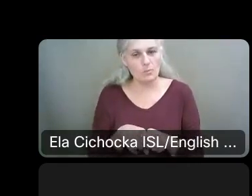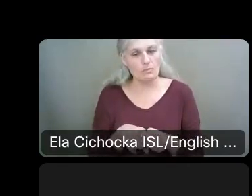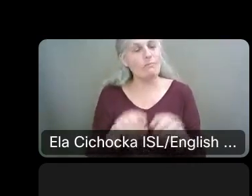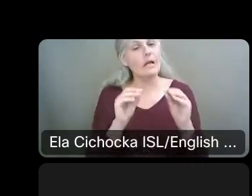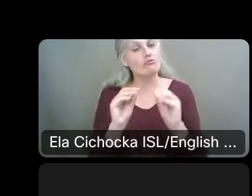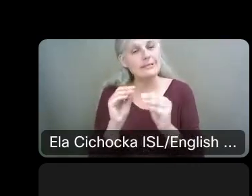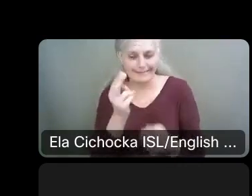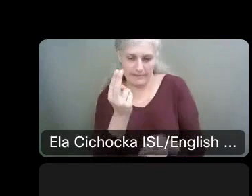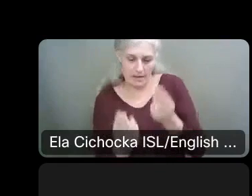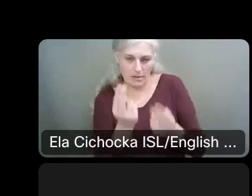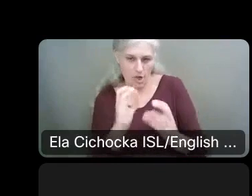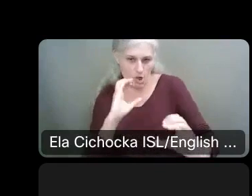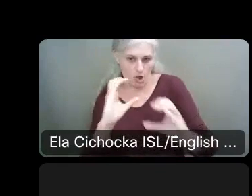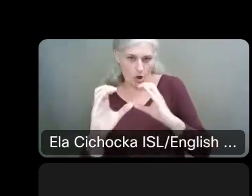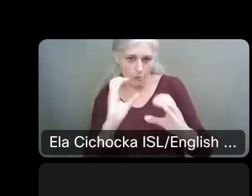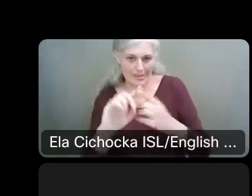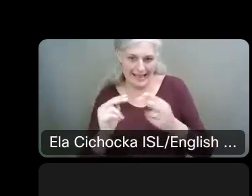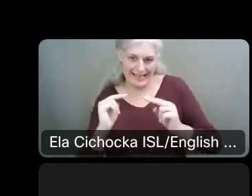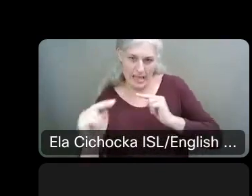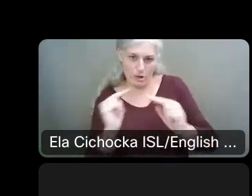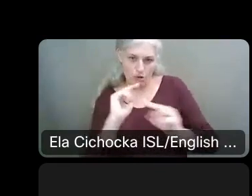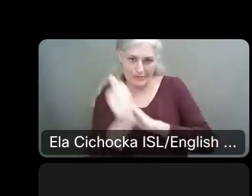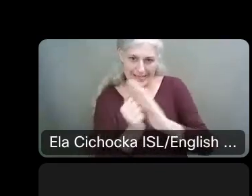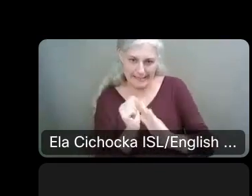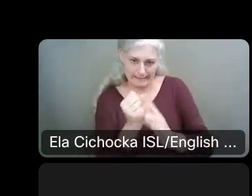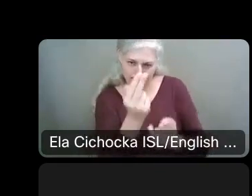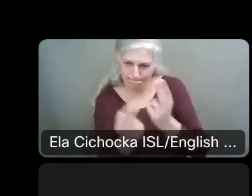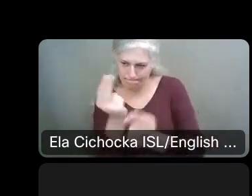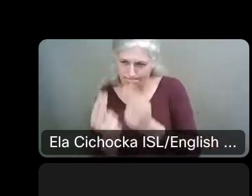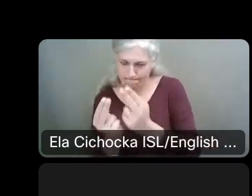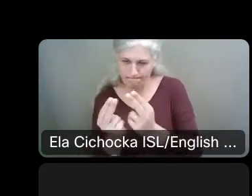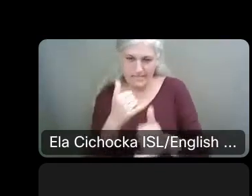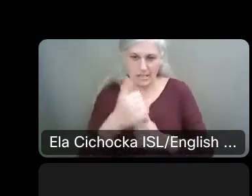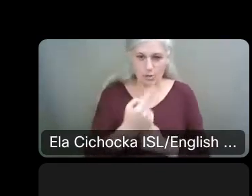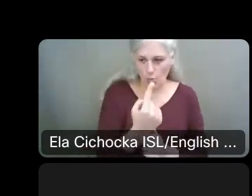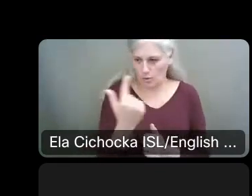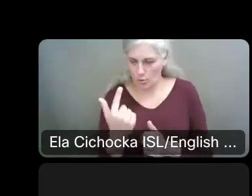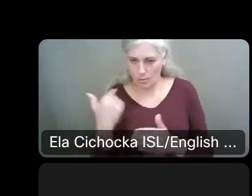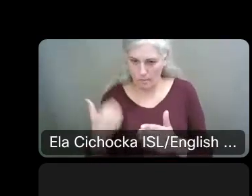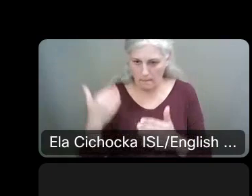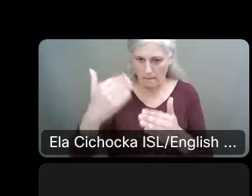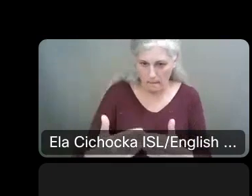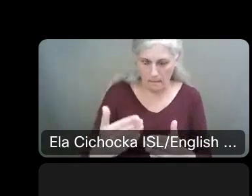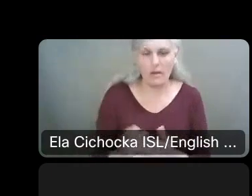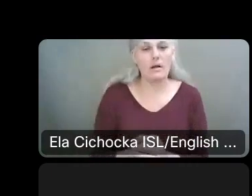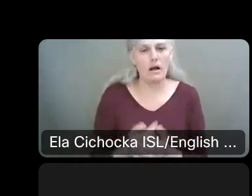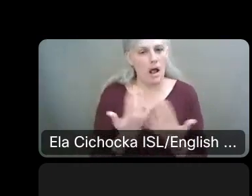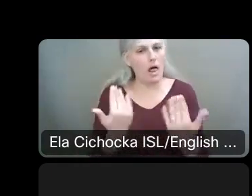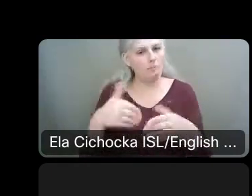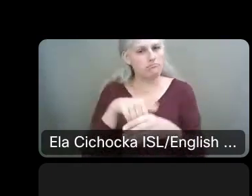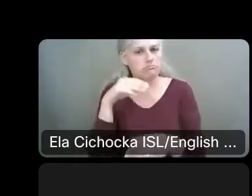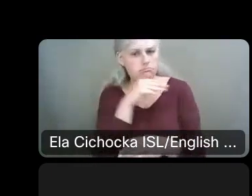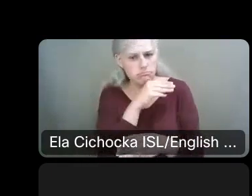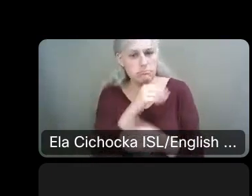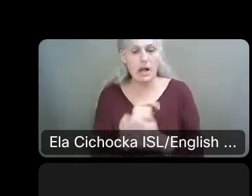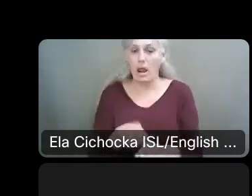we assess their communication and negotiation skills in years 1 and 2, so that makes it quite high stakes. And it's a very